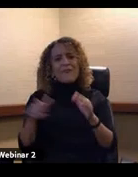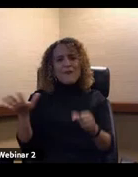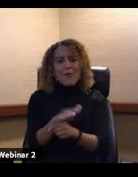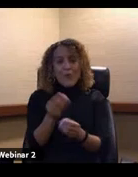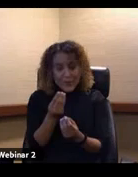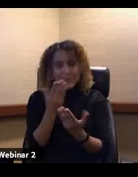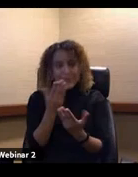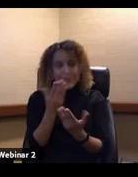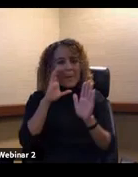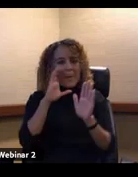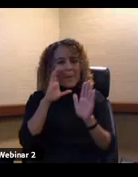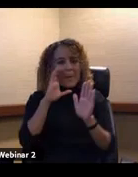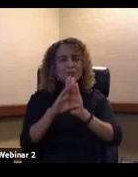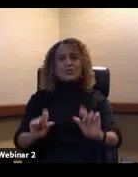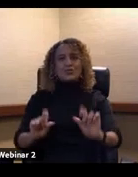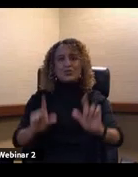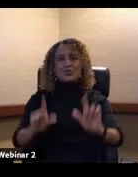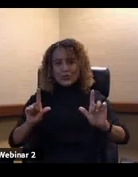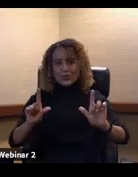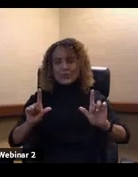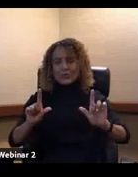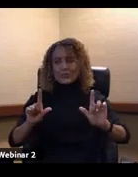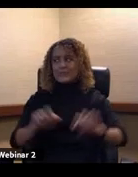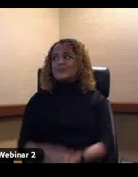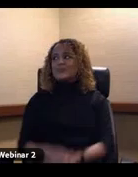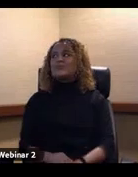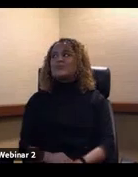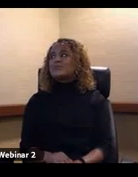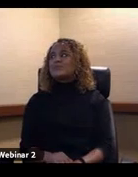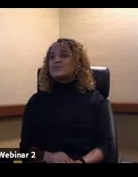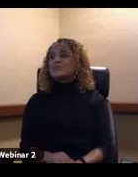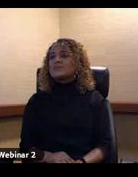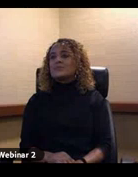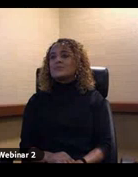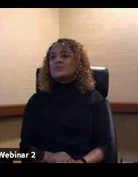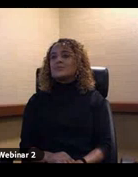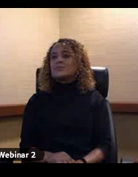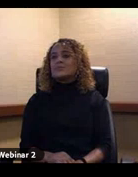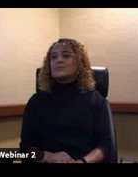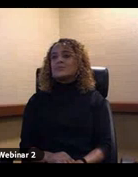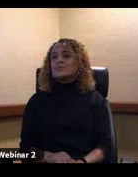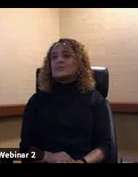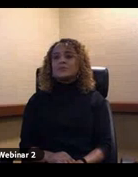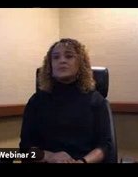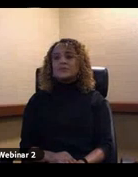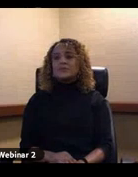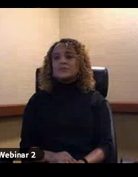fuller picture. All the way back to the one about purpose areas.